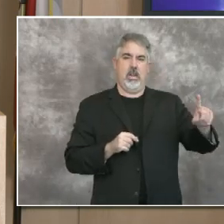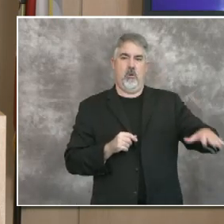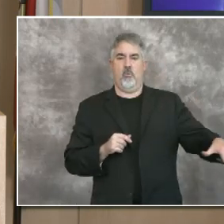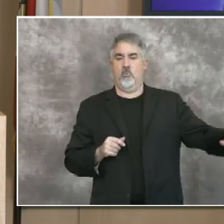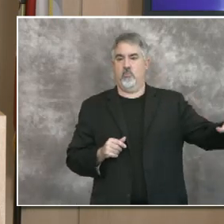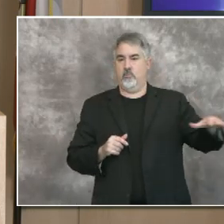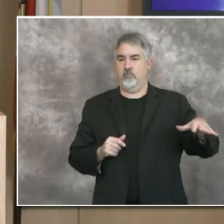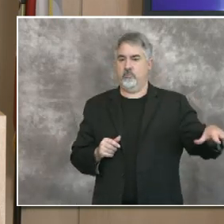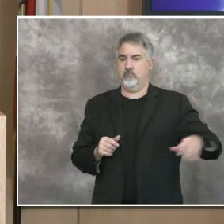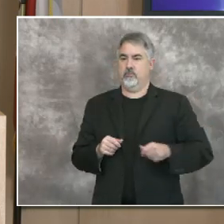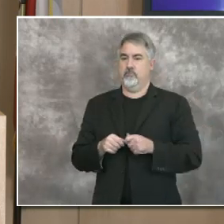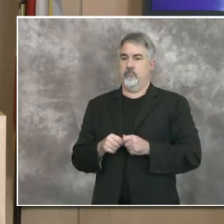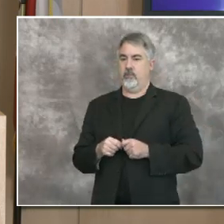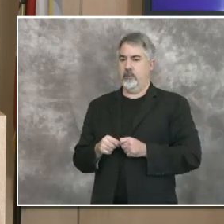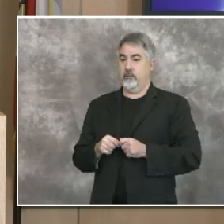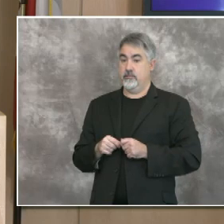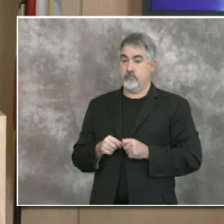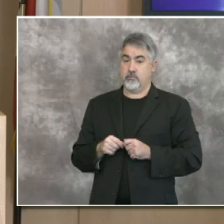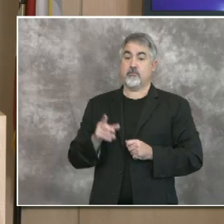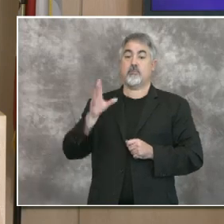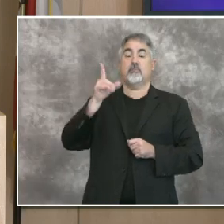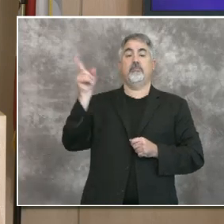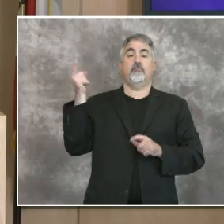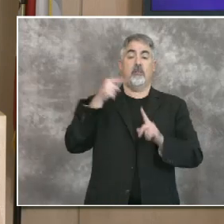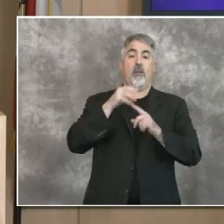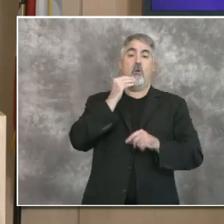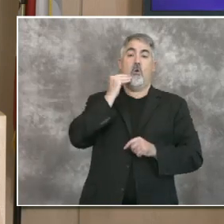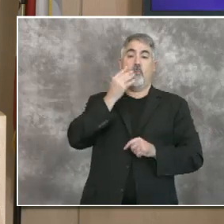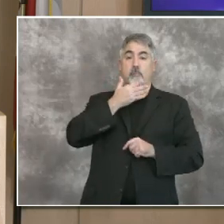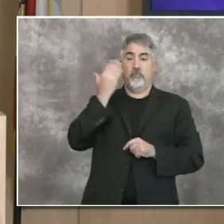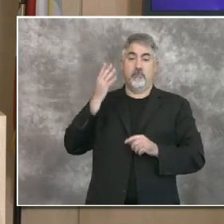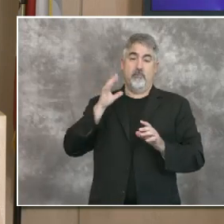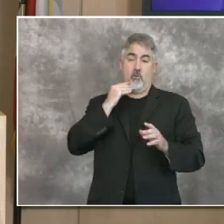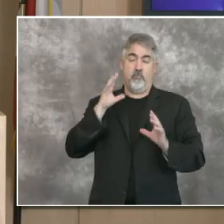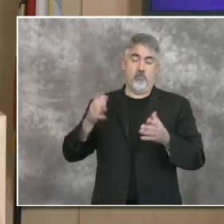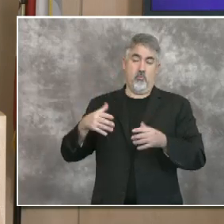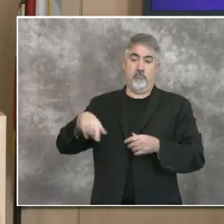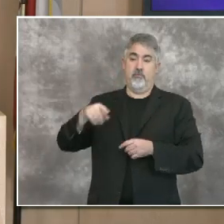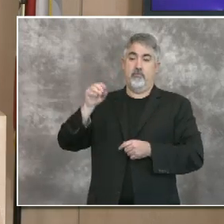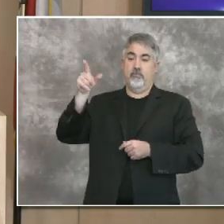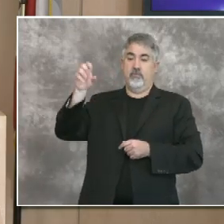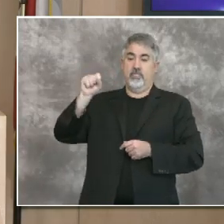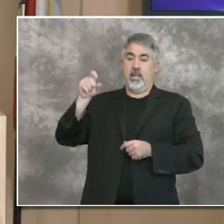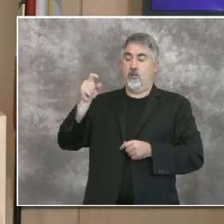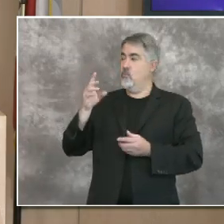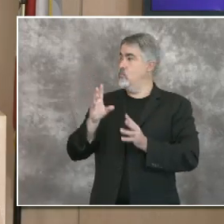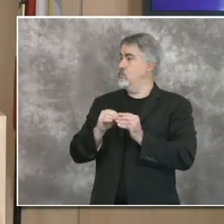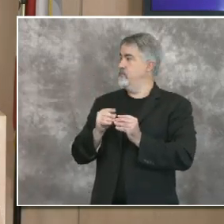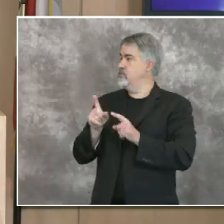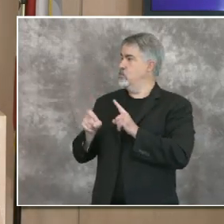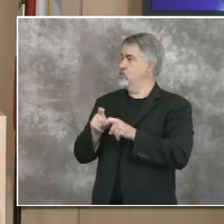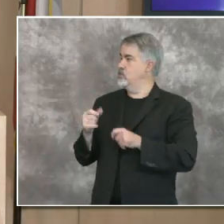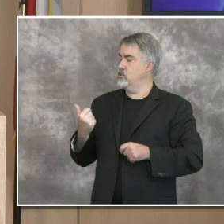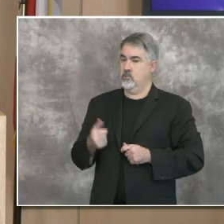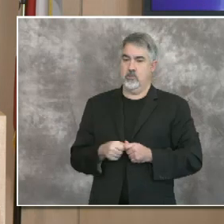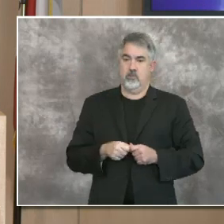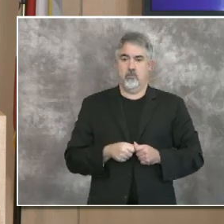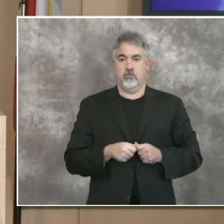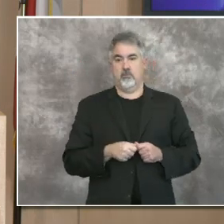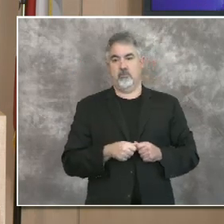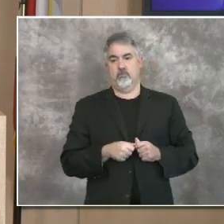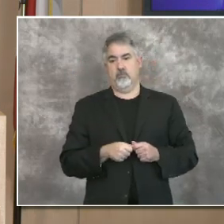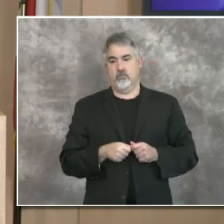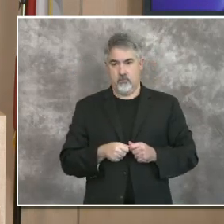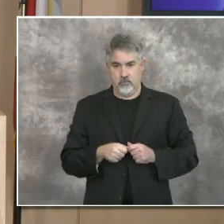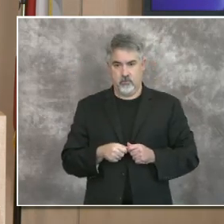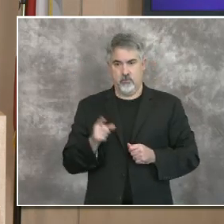Diego Convention Center, and as that question's being asked, I'll ask Supervisor Fletcher to come up. Yes, this is from Gary Worth from the Union Tribune. Are